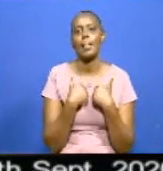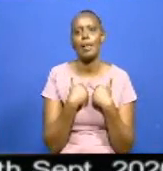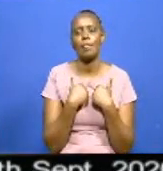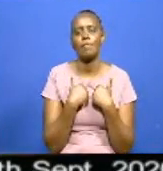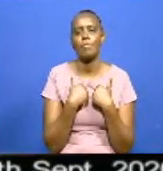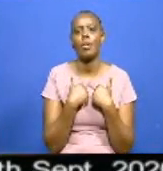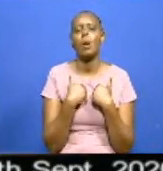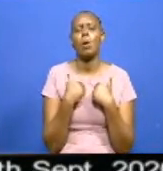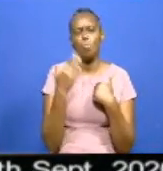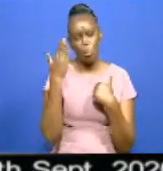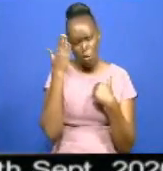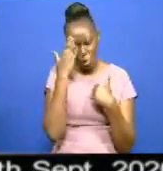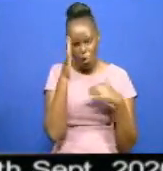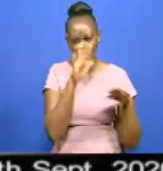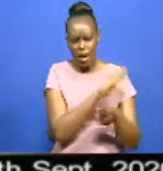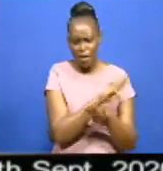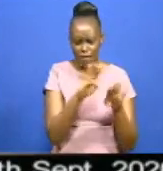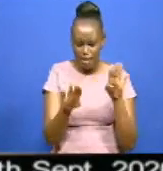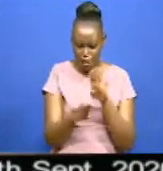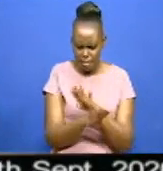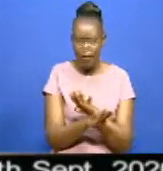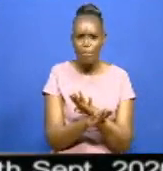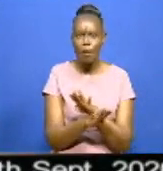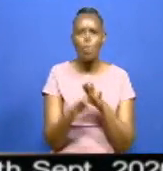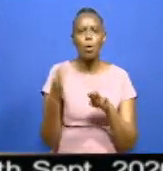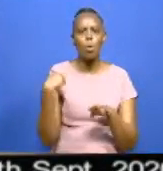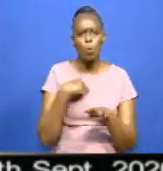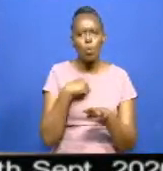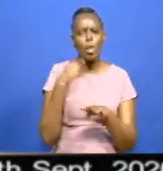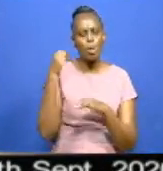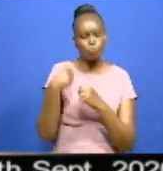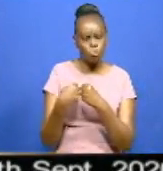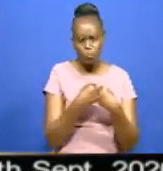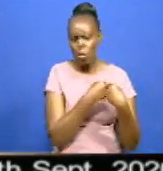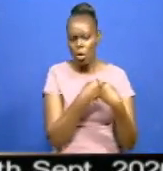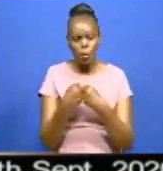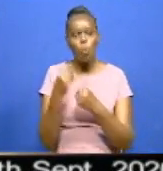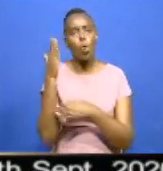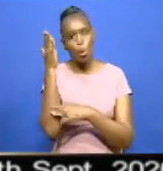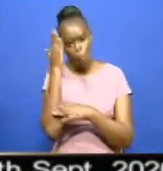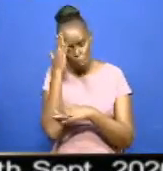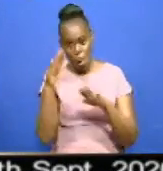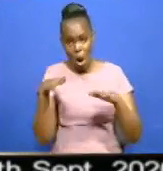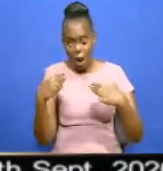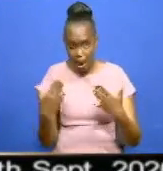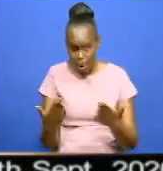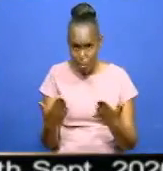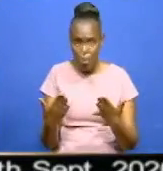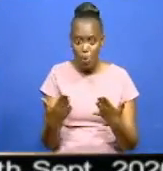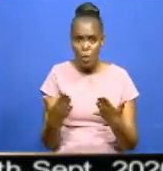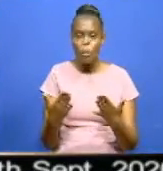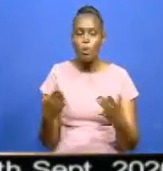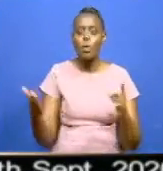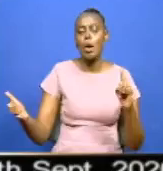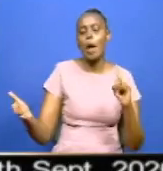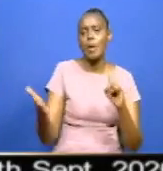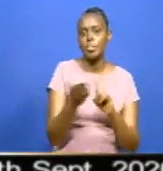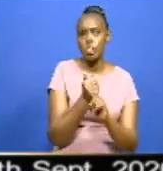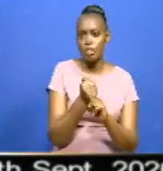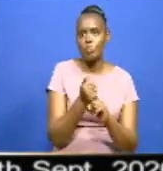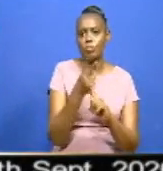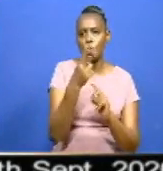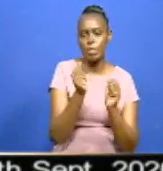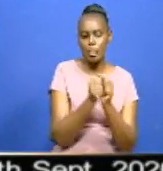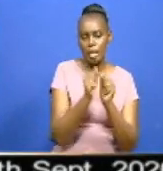have gone through. We know and how we struggle as a country to achieve the